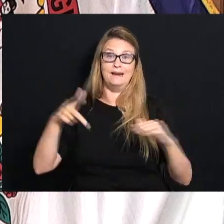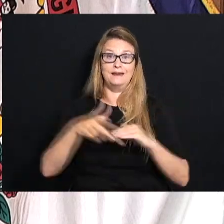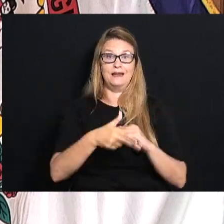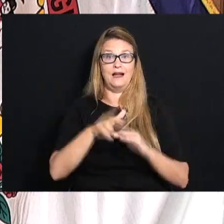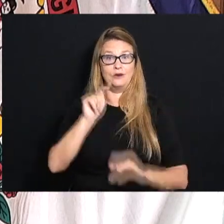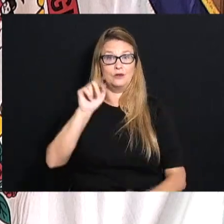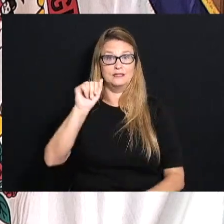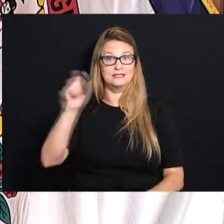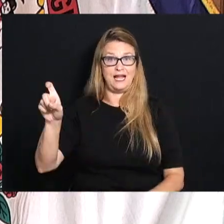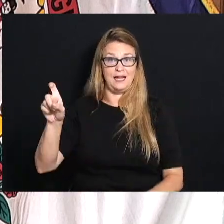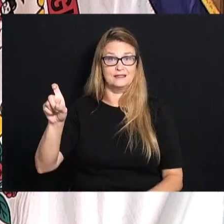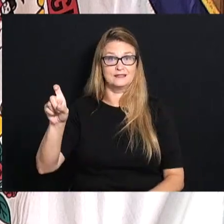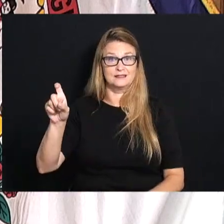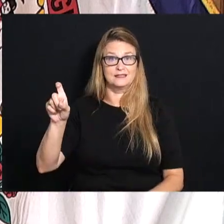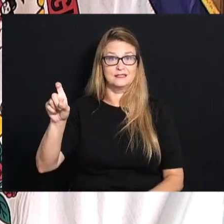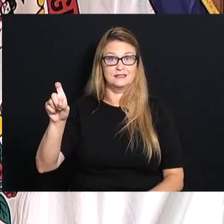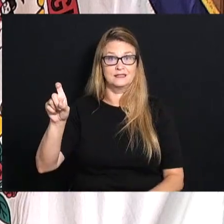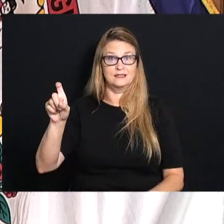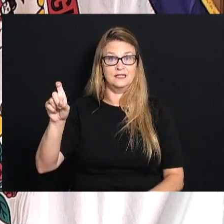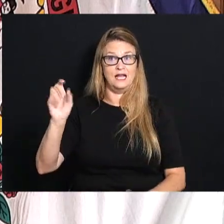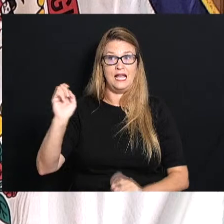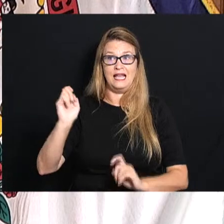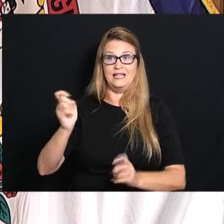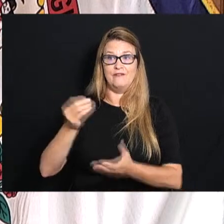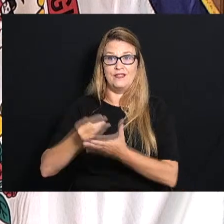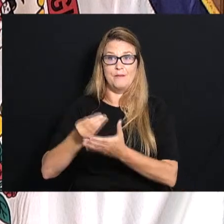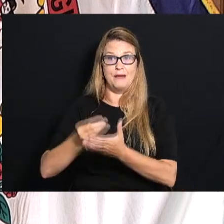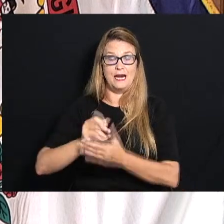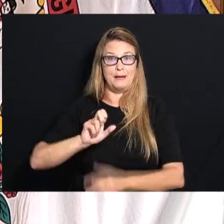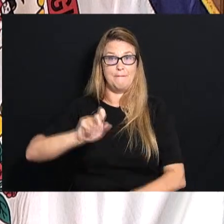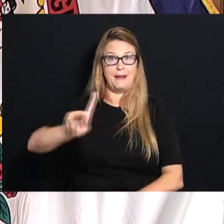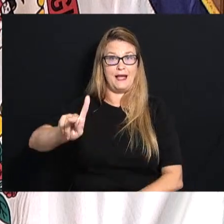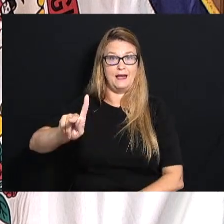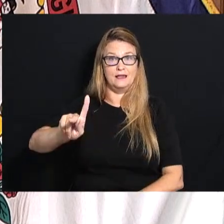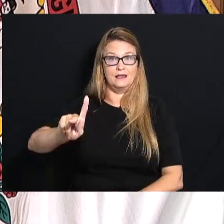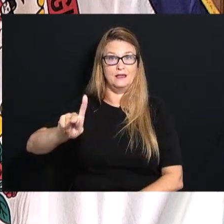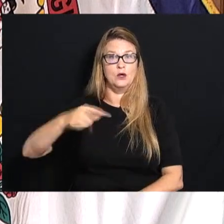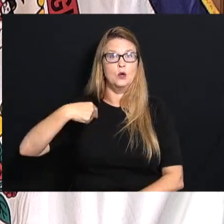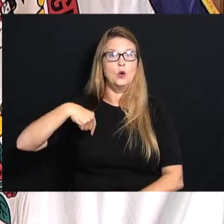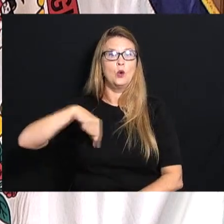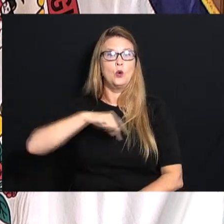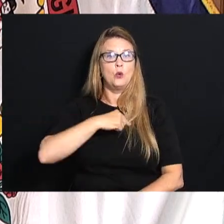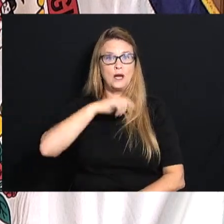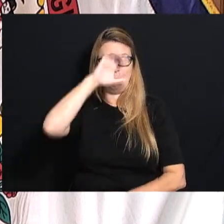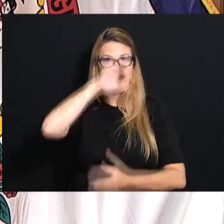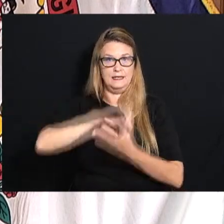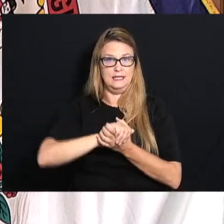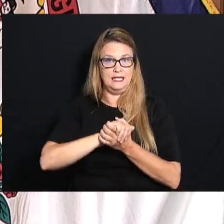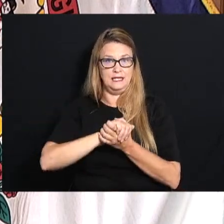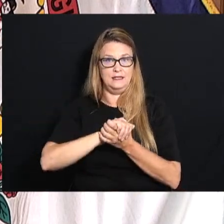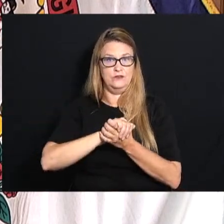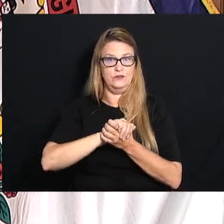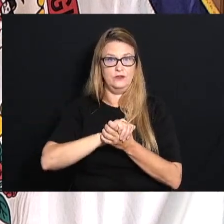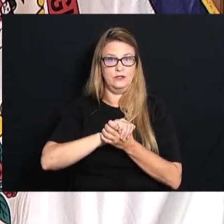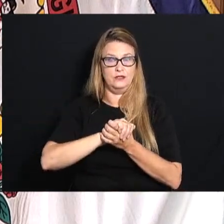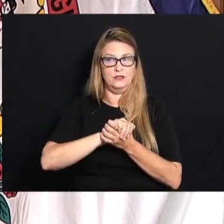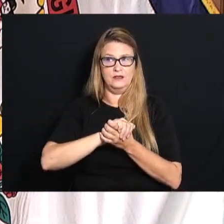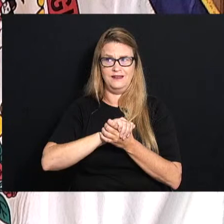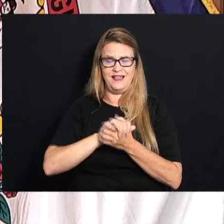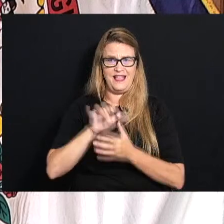or putting money back in their pockets, because we surely believe that this is not our